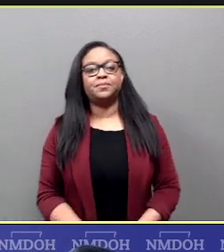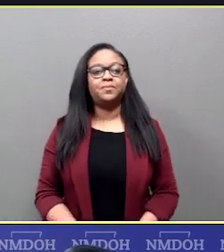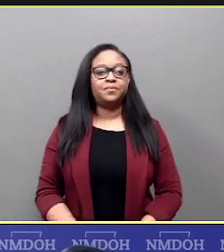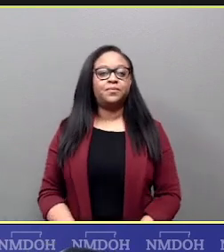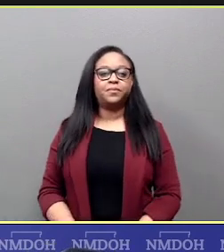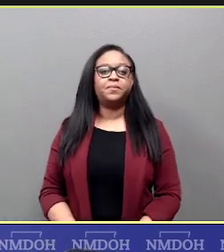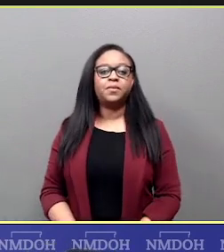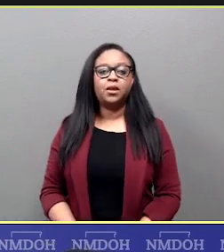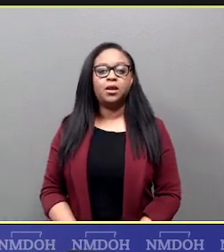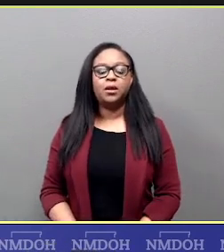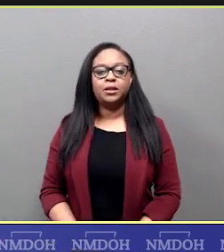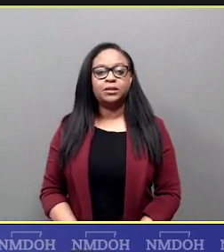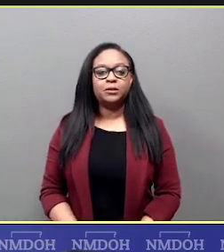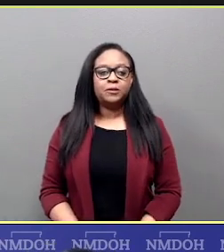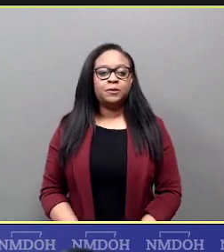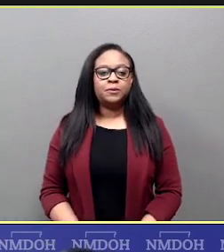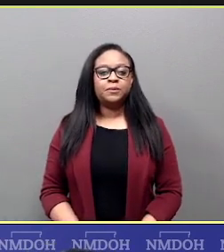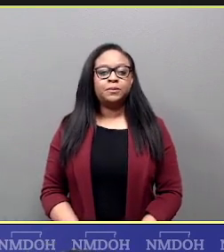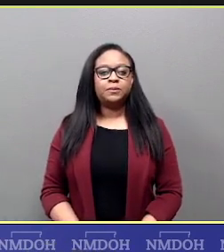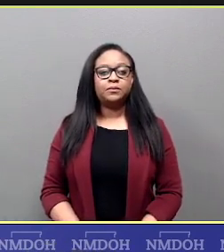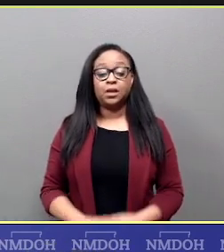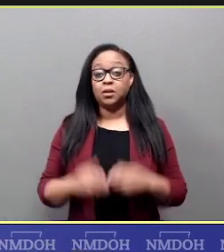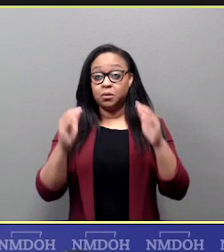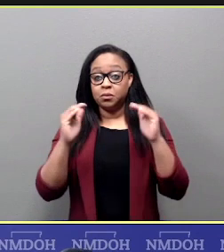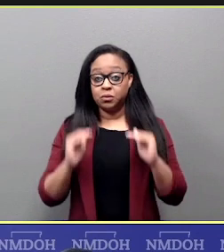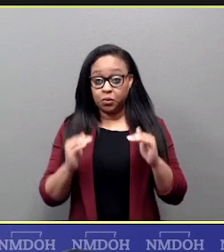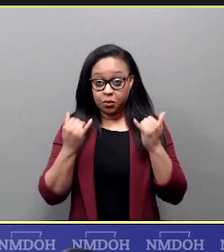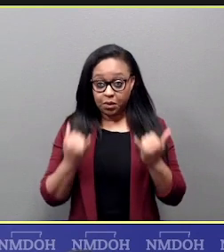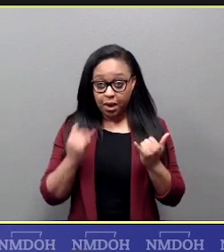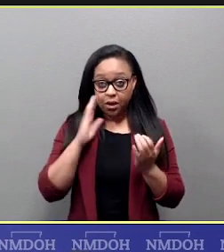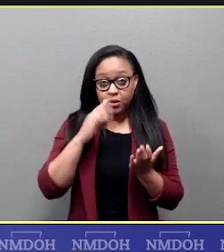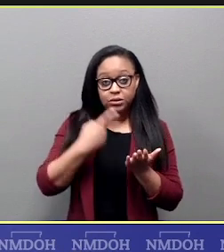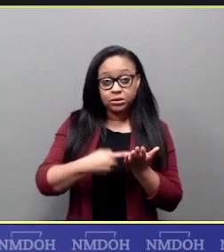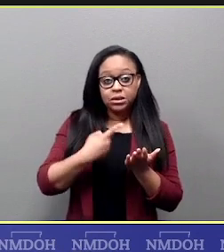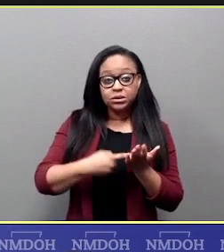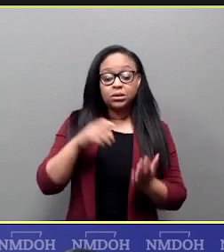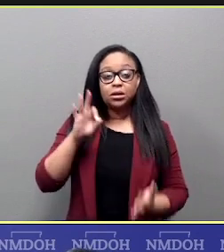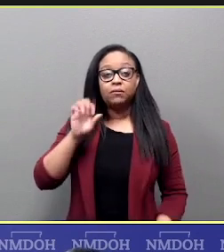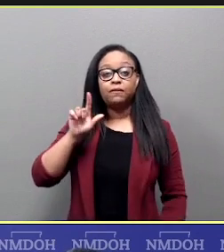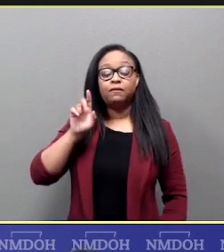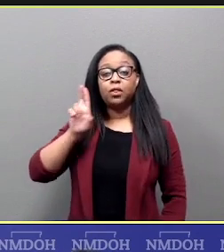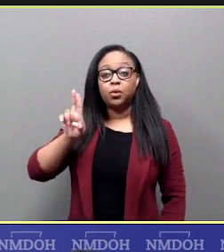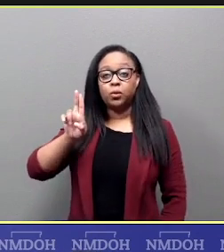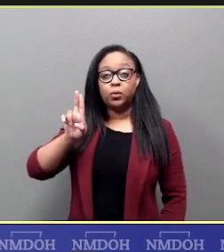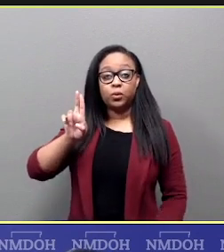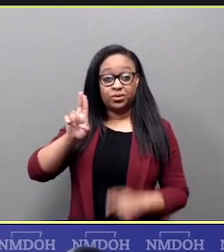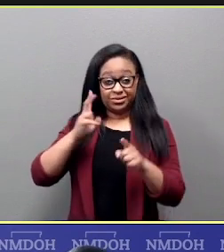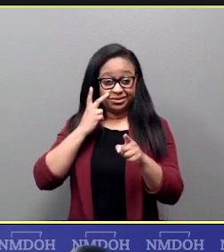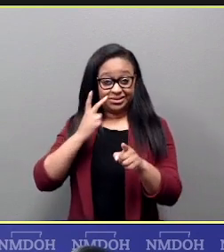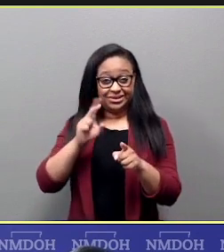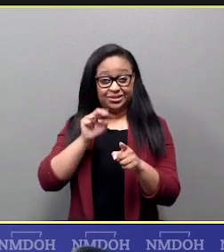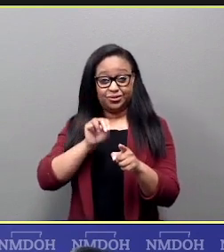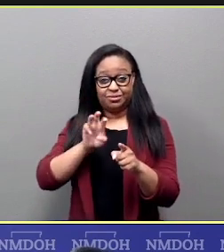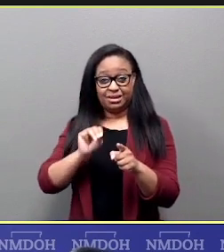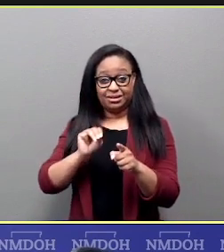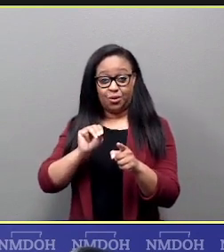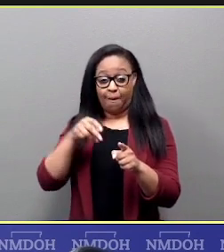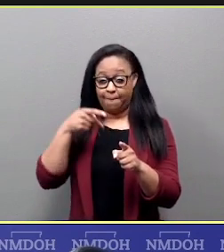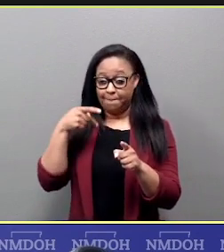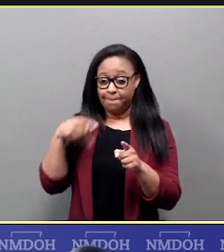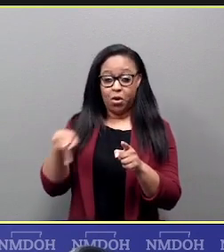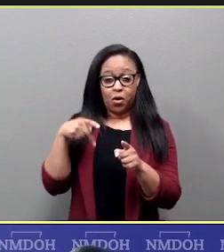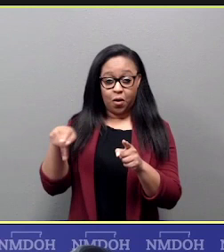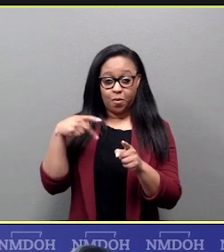Just to report out on influenza-like activity levels, they are very, very high right now in New Mexico. Our activity